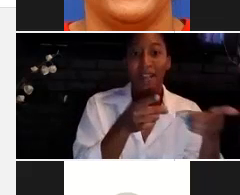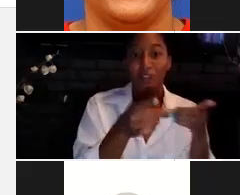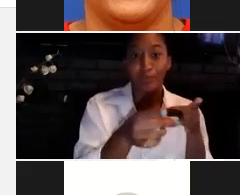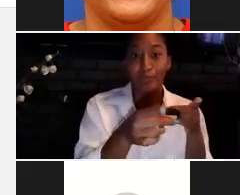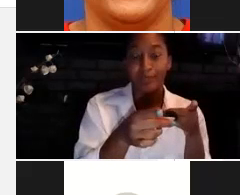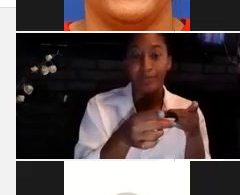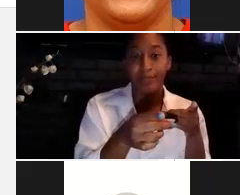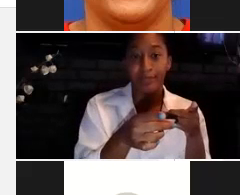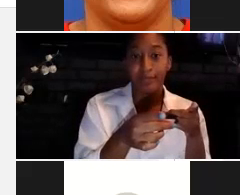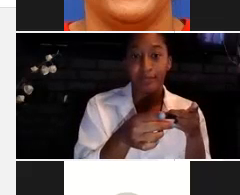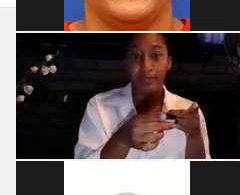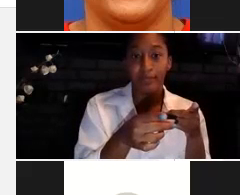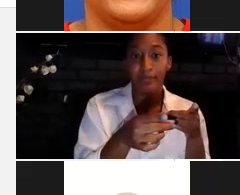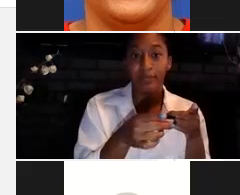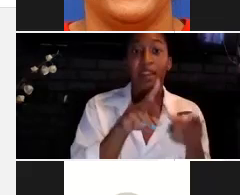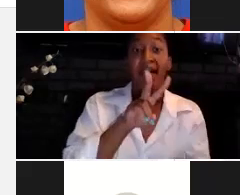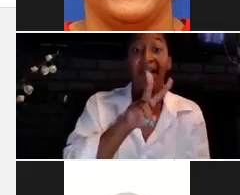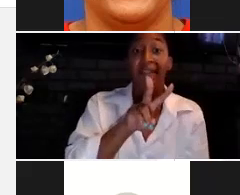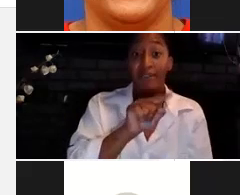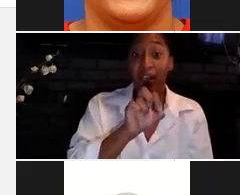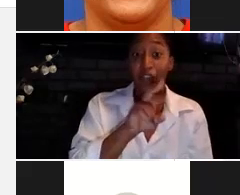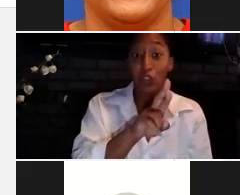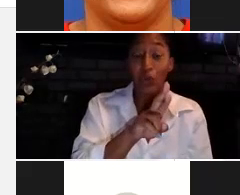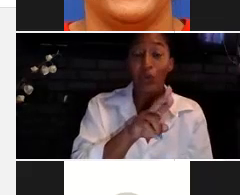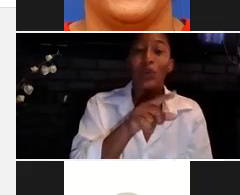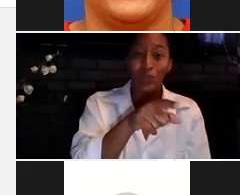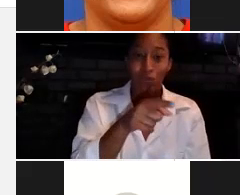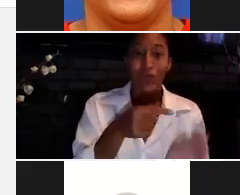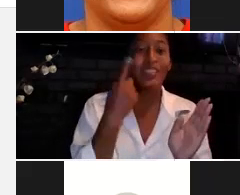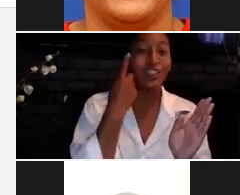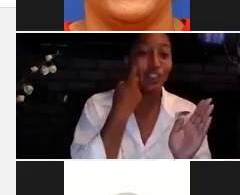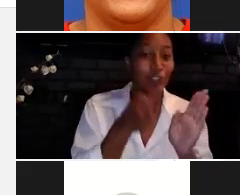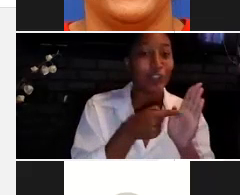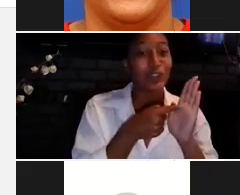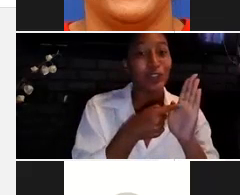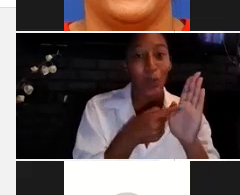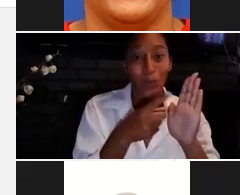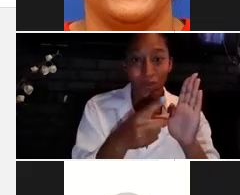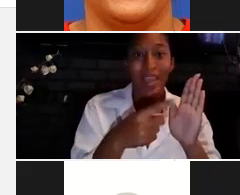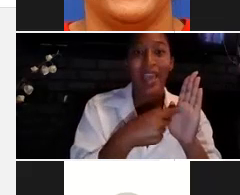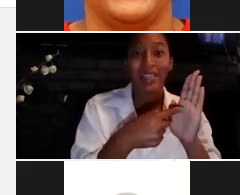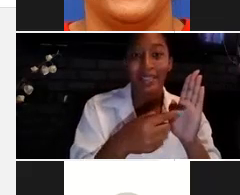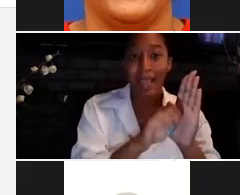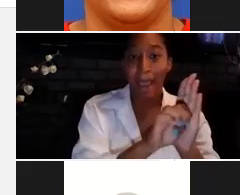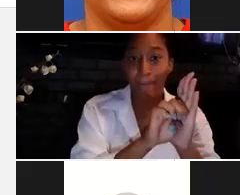Some examples of vector quantities are displacement. And we just saw the example where the displacement was